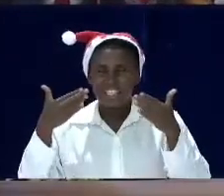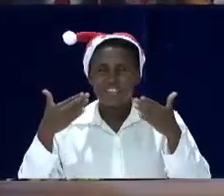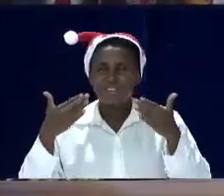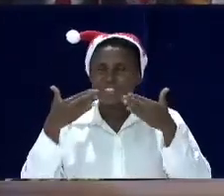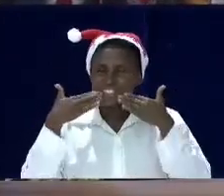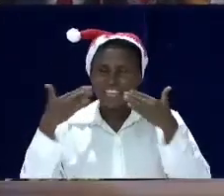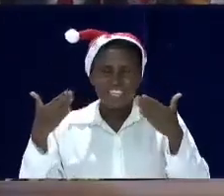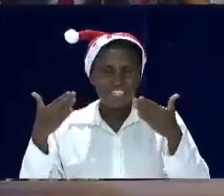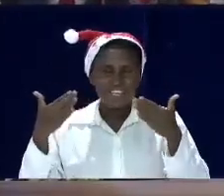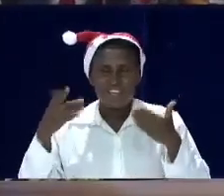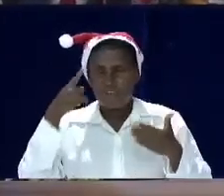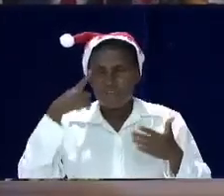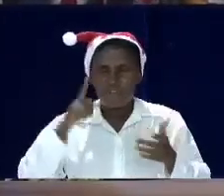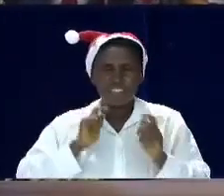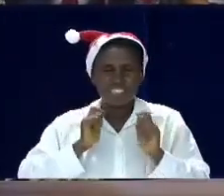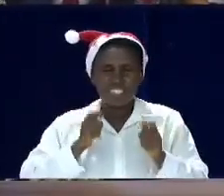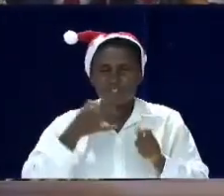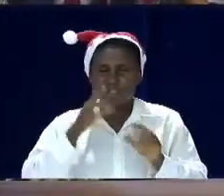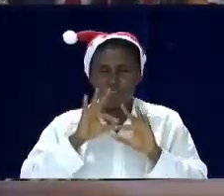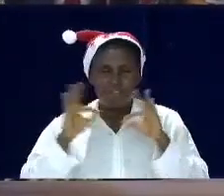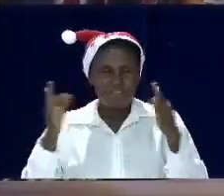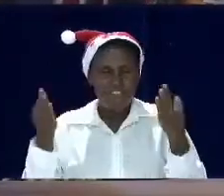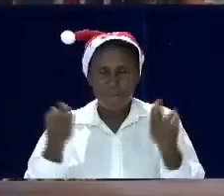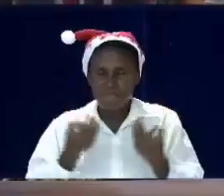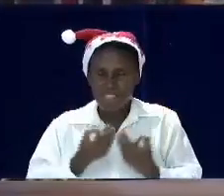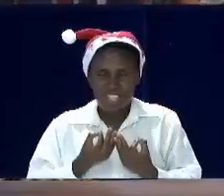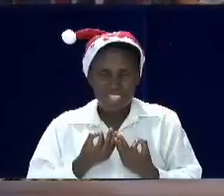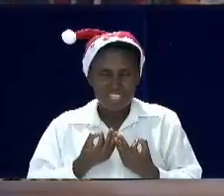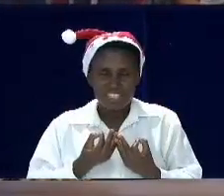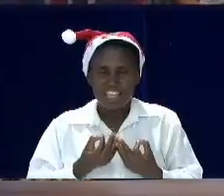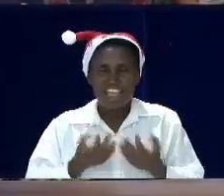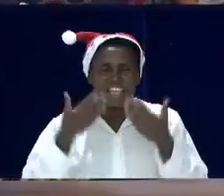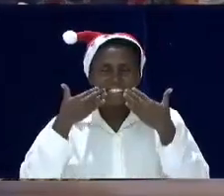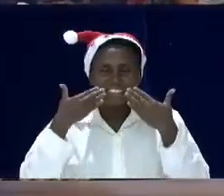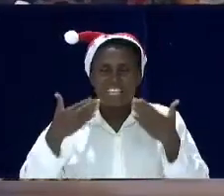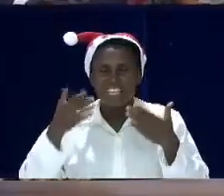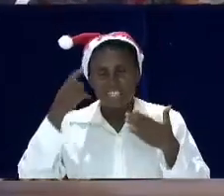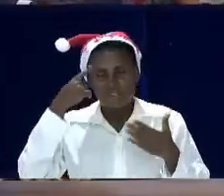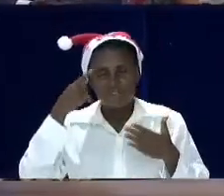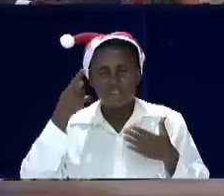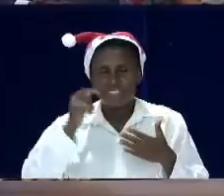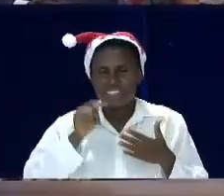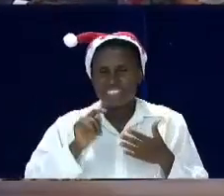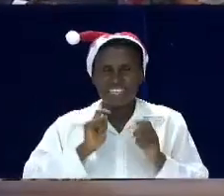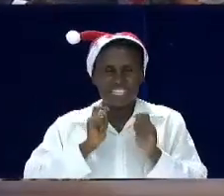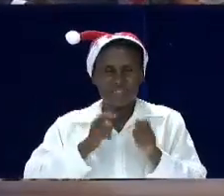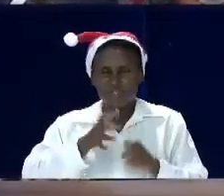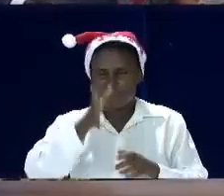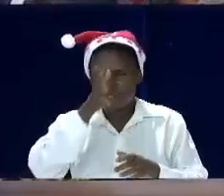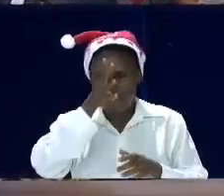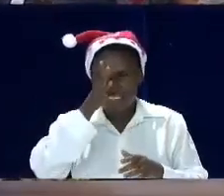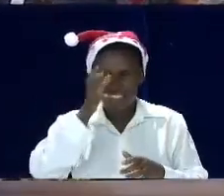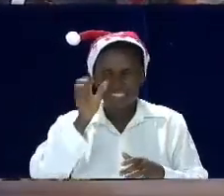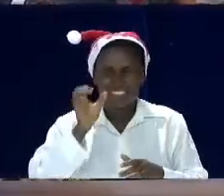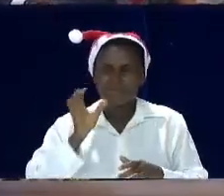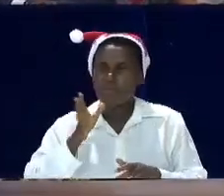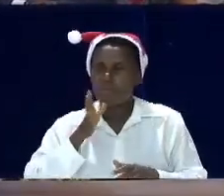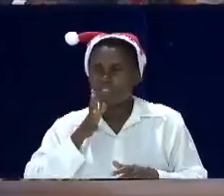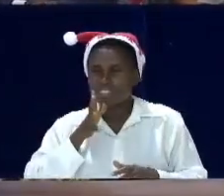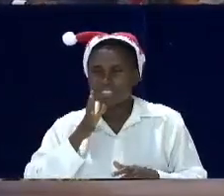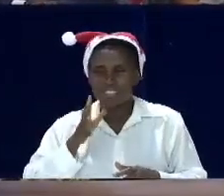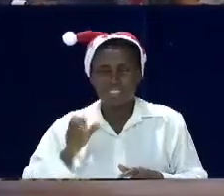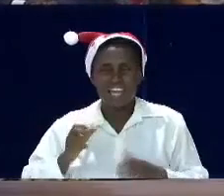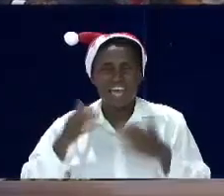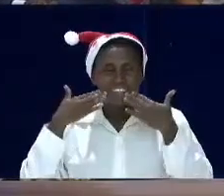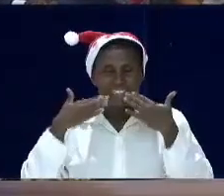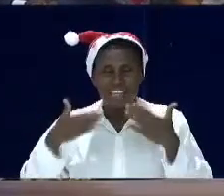Thank you for the gift of family. Thank you for the gift of fathers and mothers. Thank you